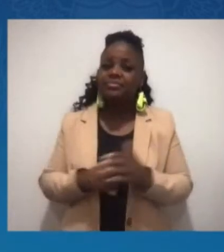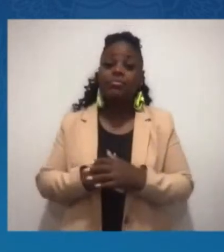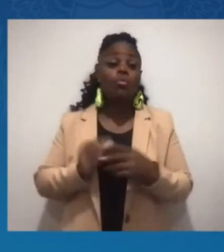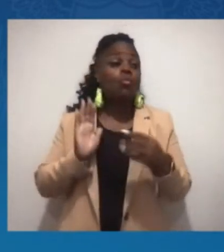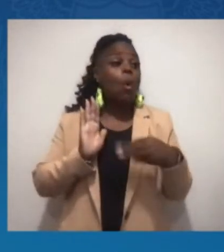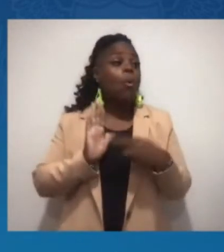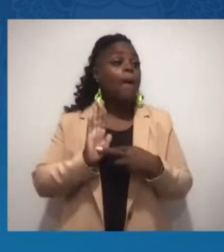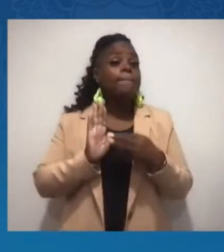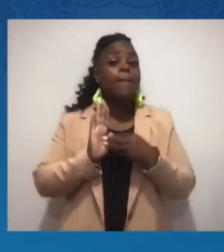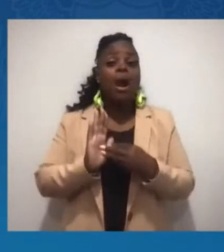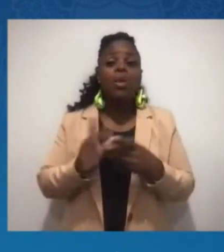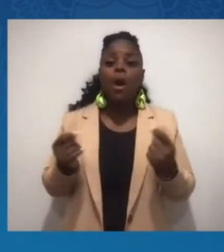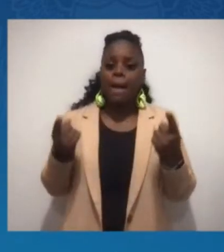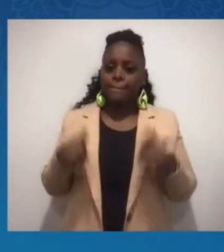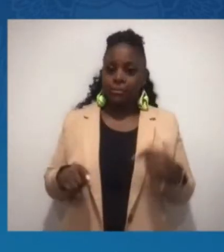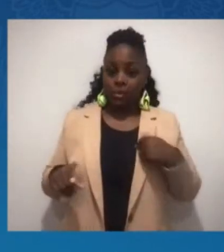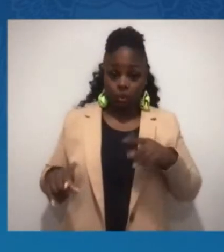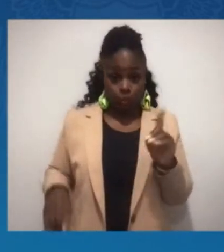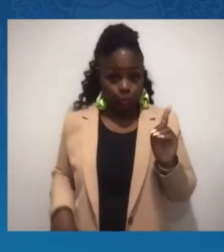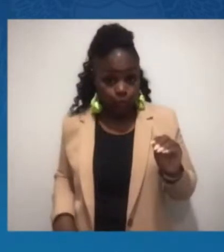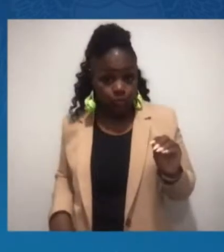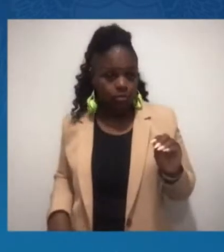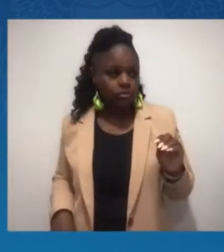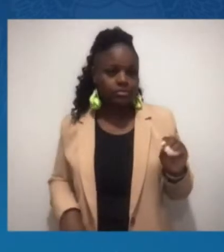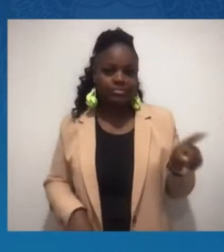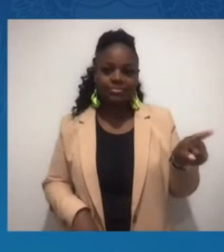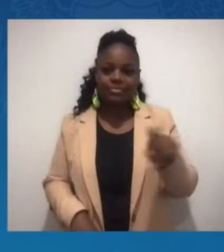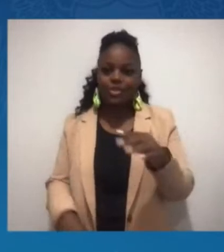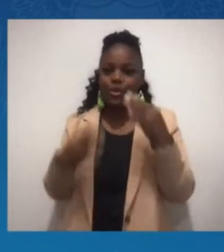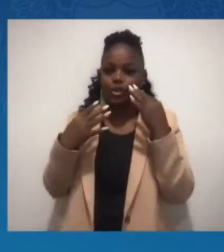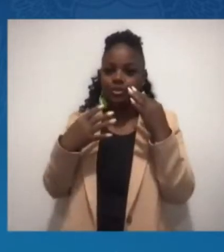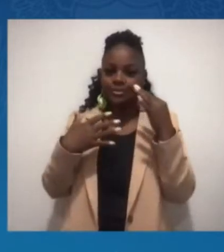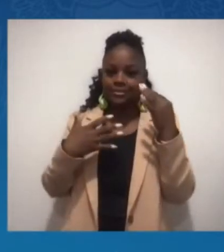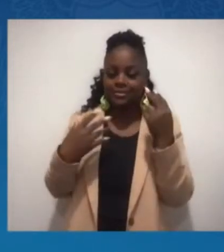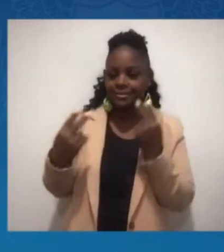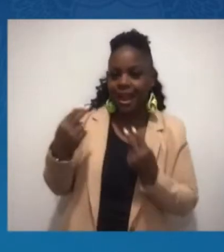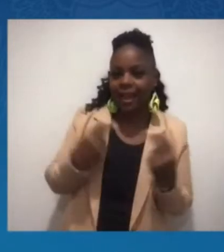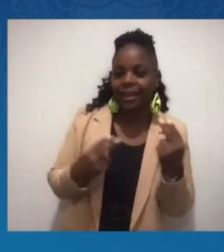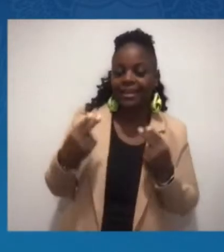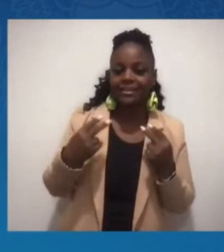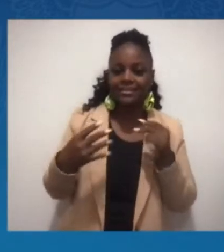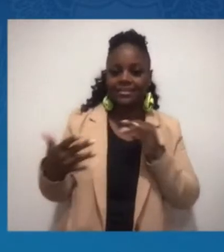do to see if it matches up with what you say.